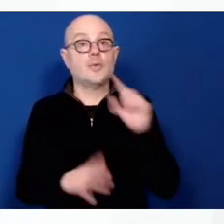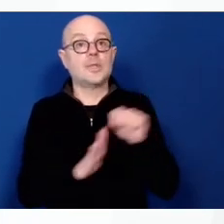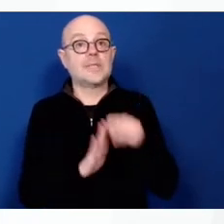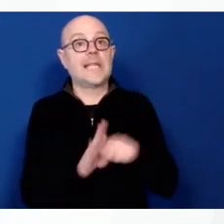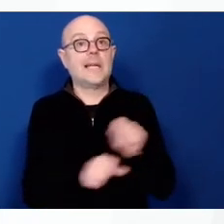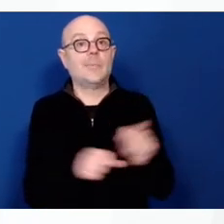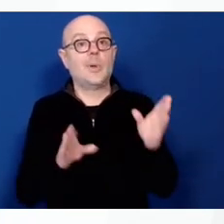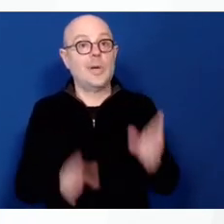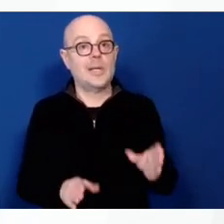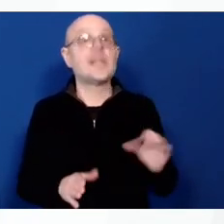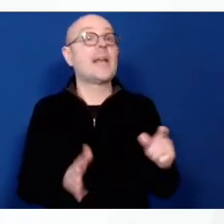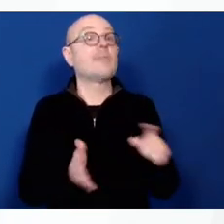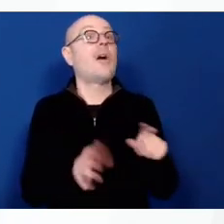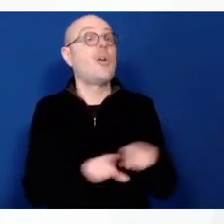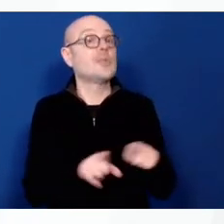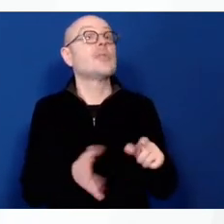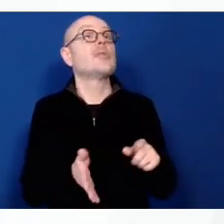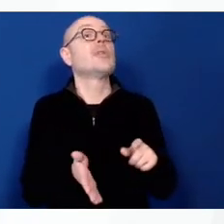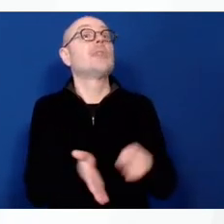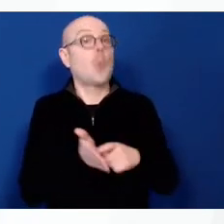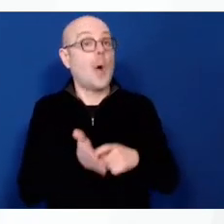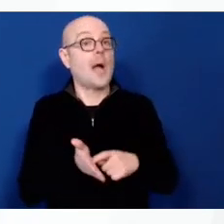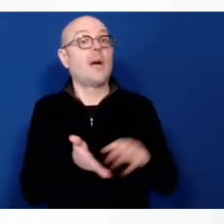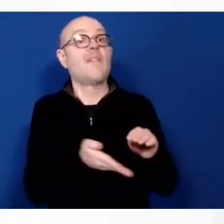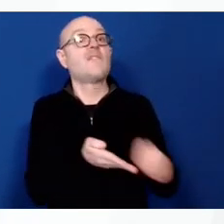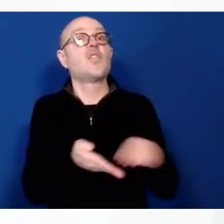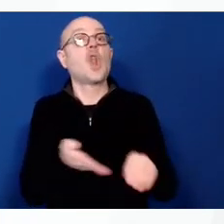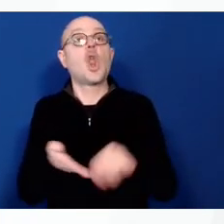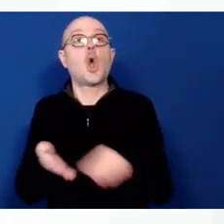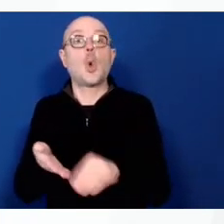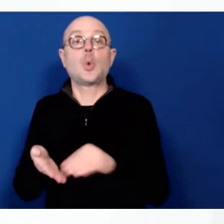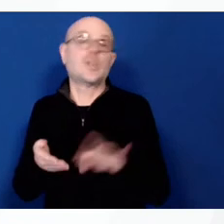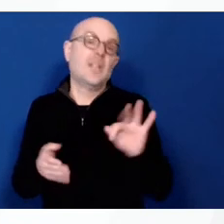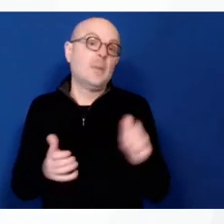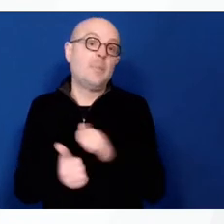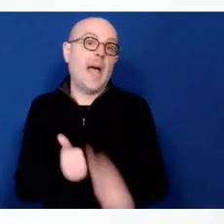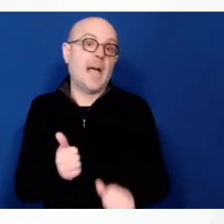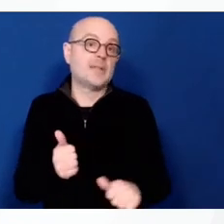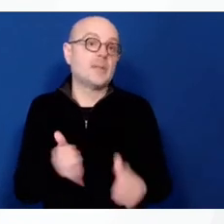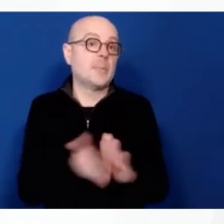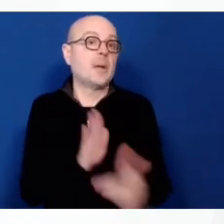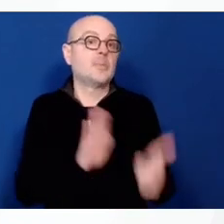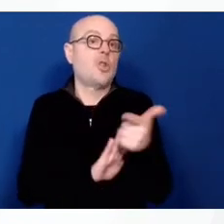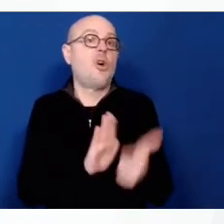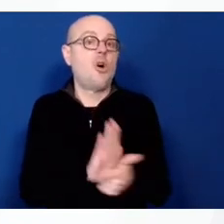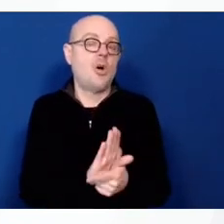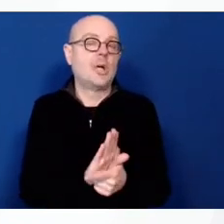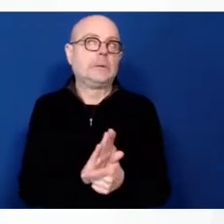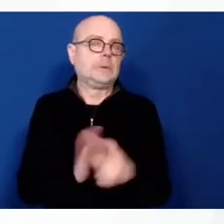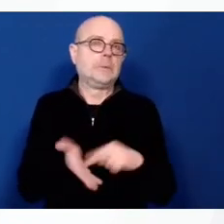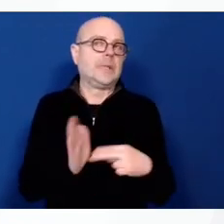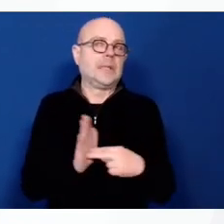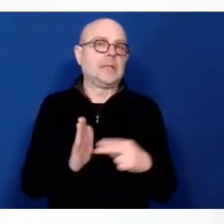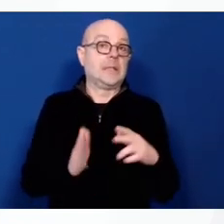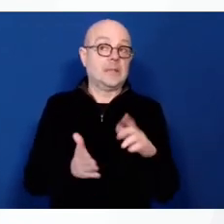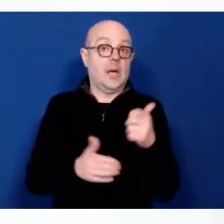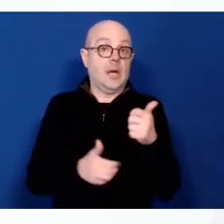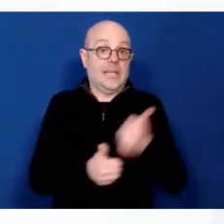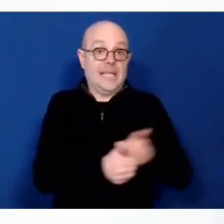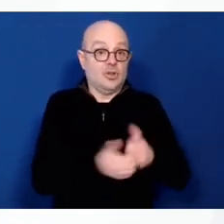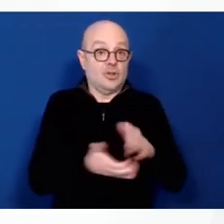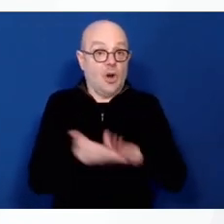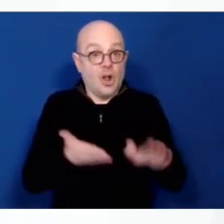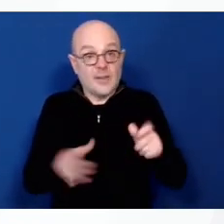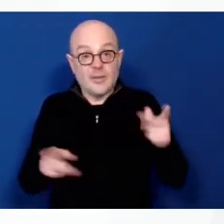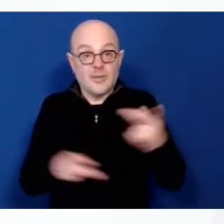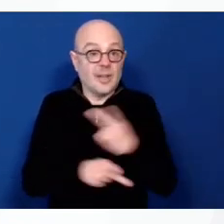require furloughs if it passes? Would it be up to the individual departments or colleges to decide how to work with furloughs? Will the UW have